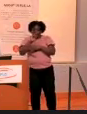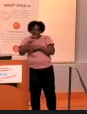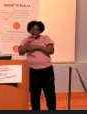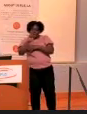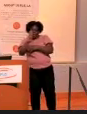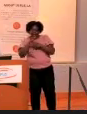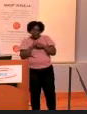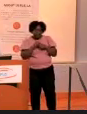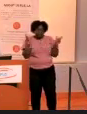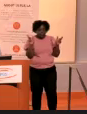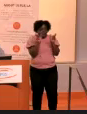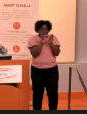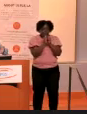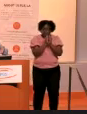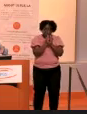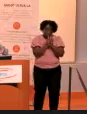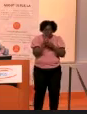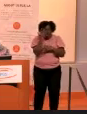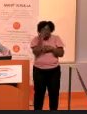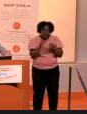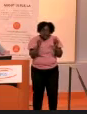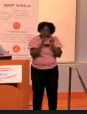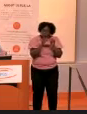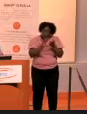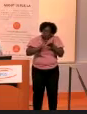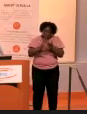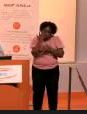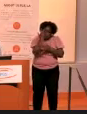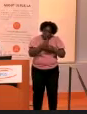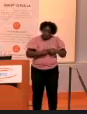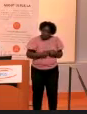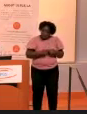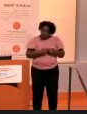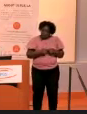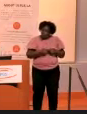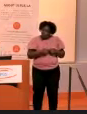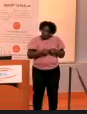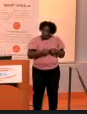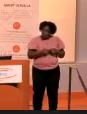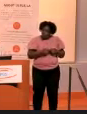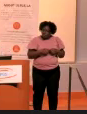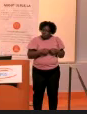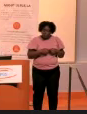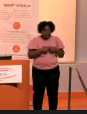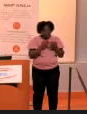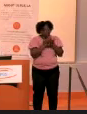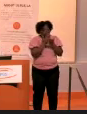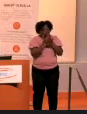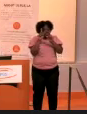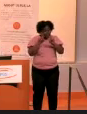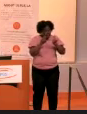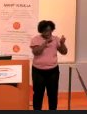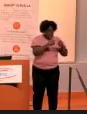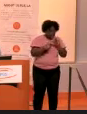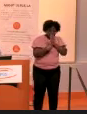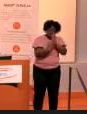Why do we want to do more medications up front? It's because the newer trials have shown